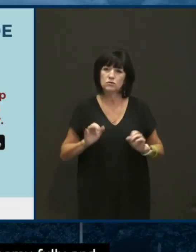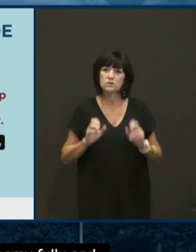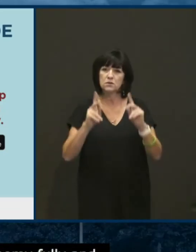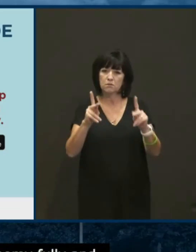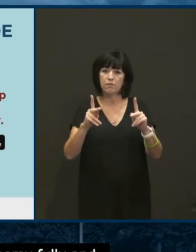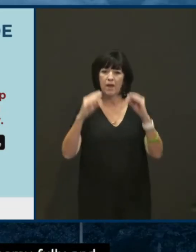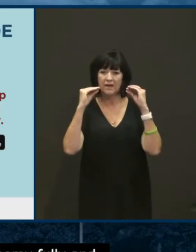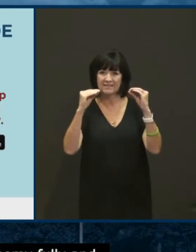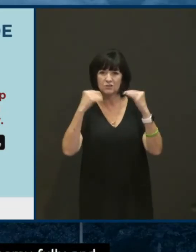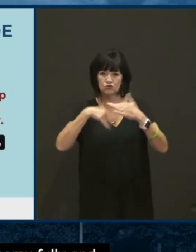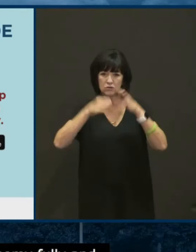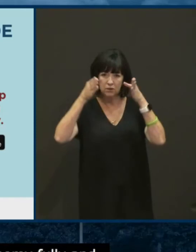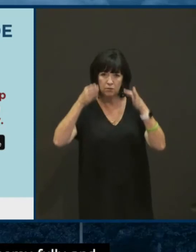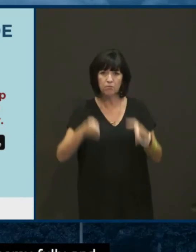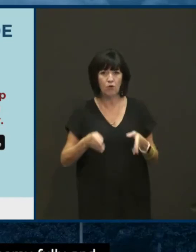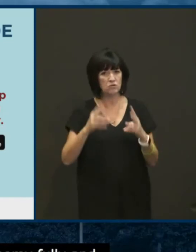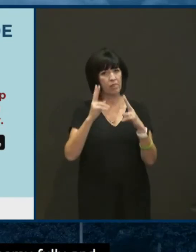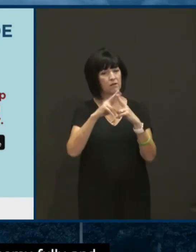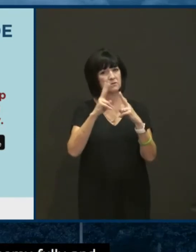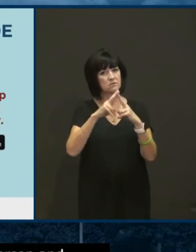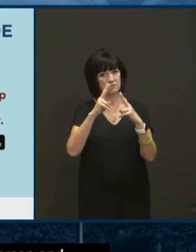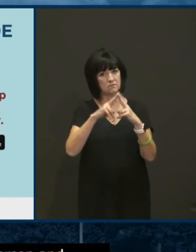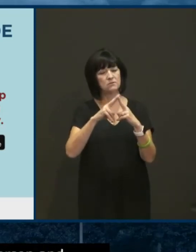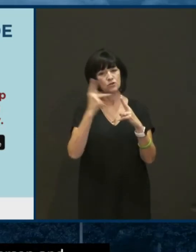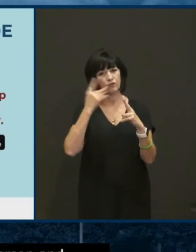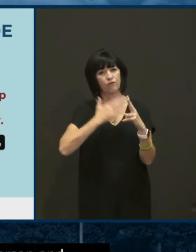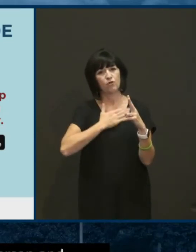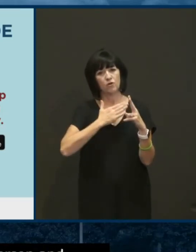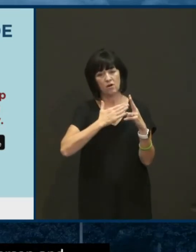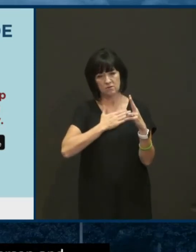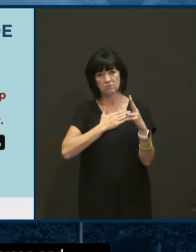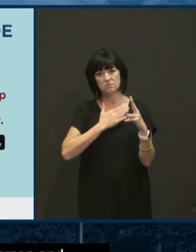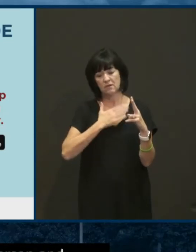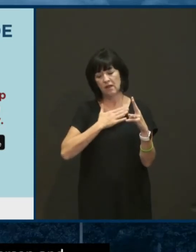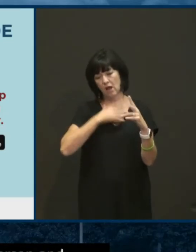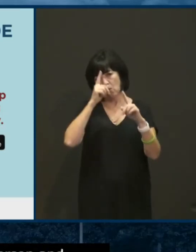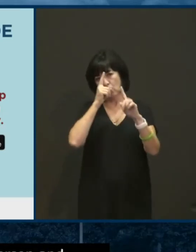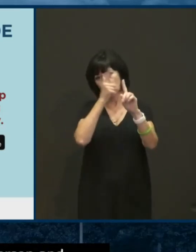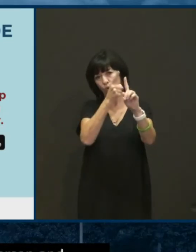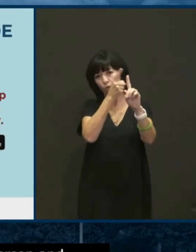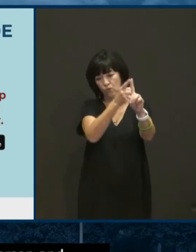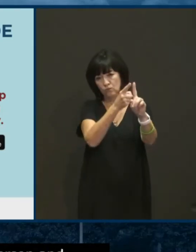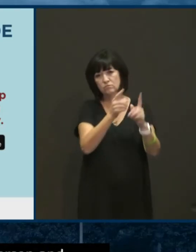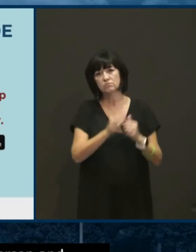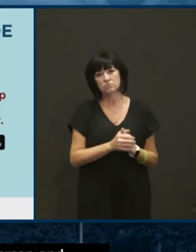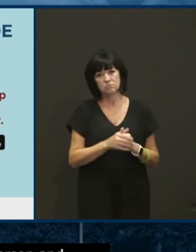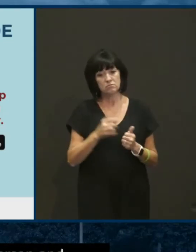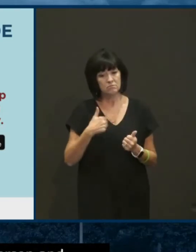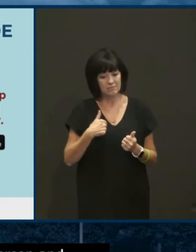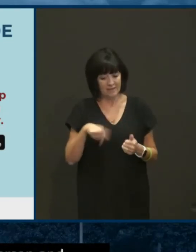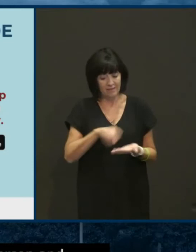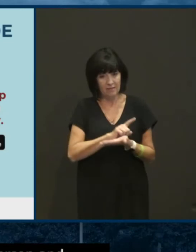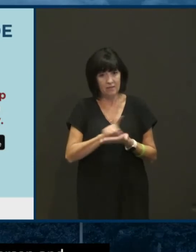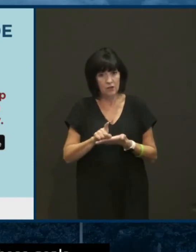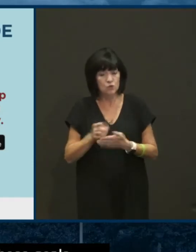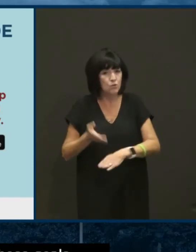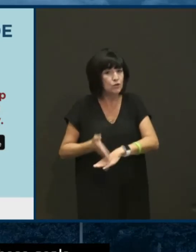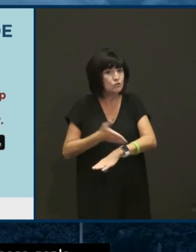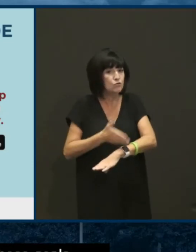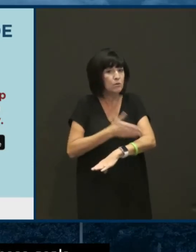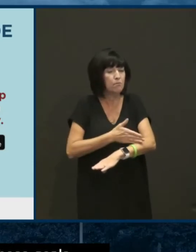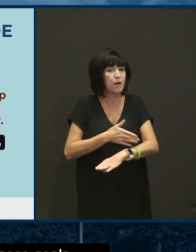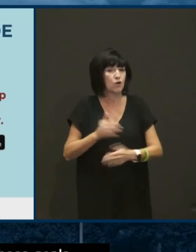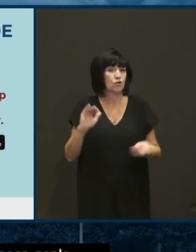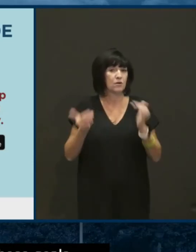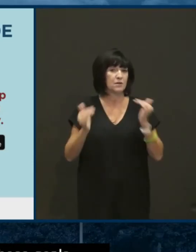remain our two major goals. We're moving towards those goals. We're doing better this week than we were last week, things are